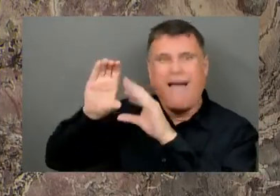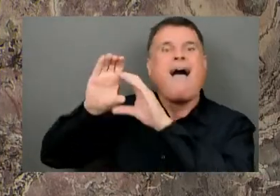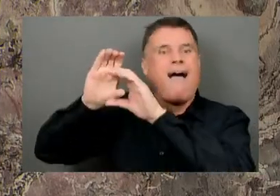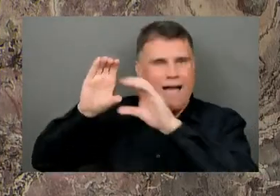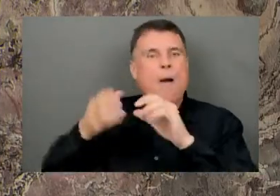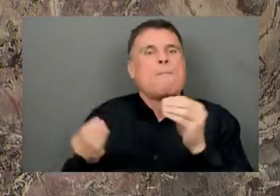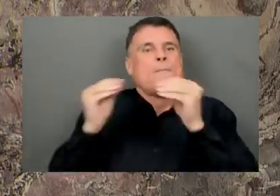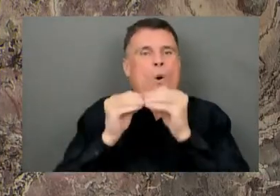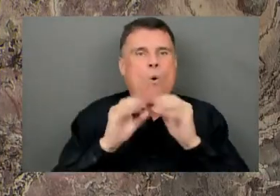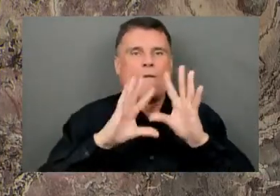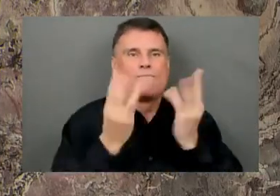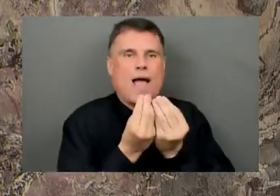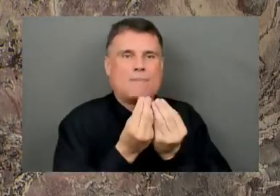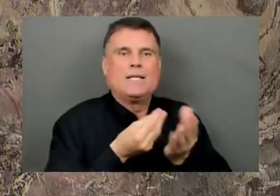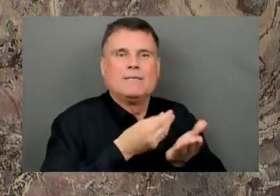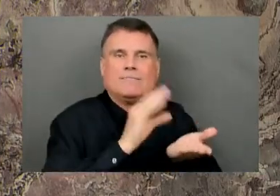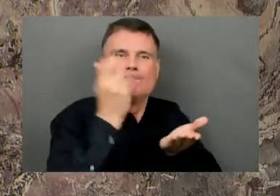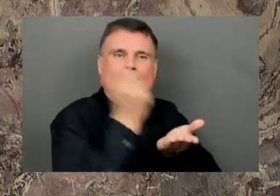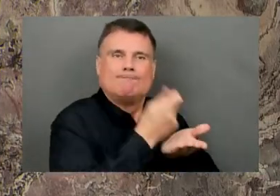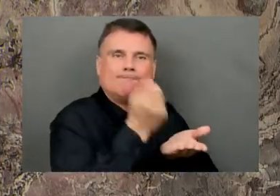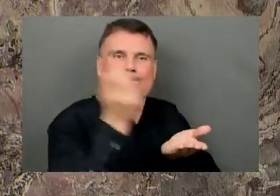credit. Members,